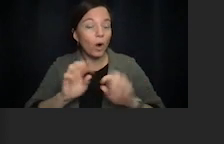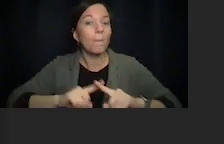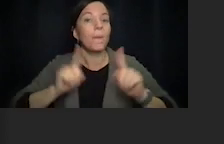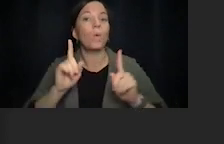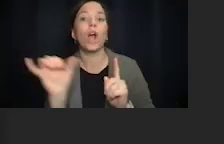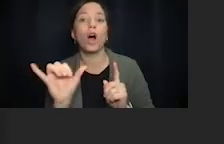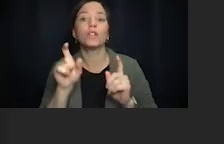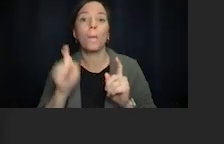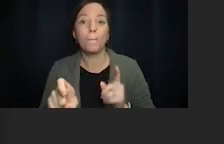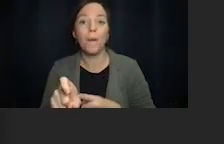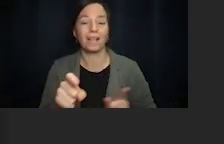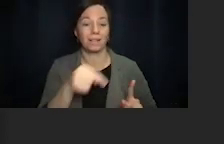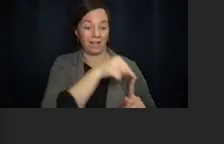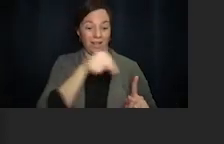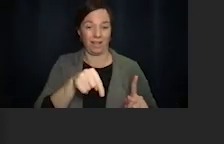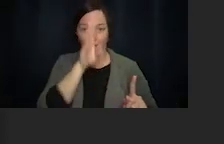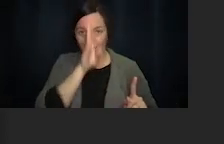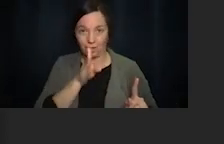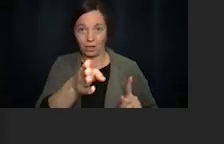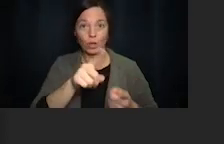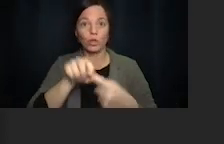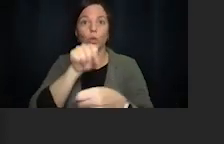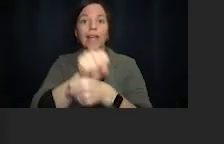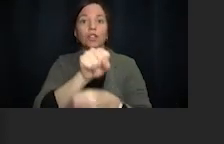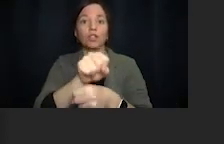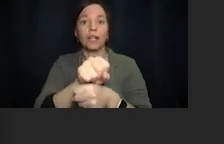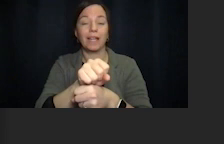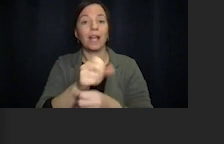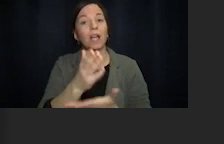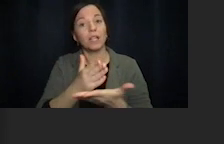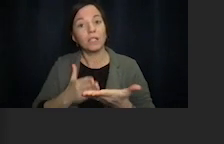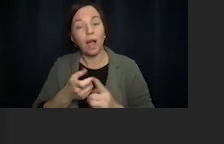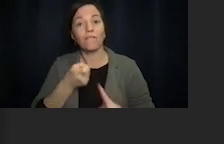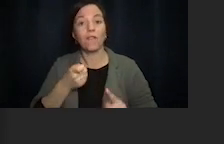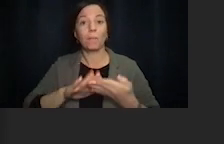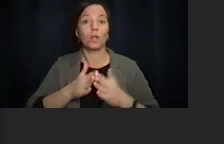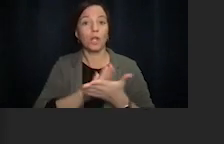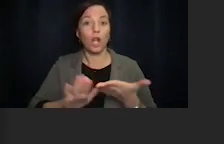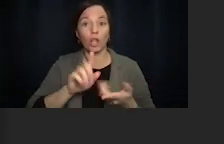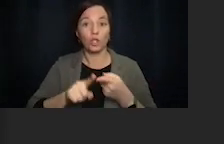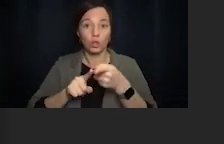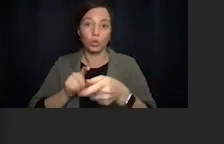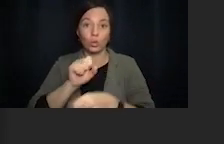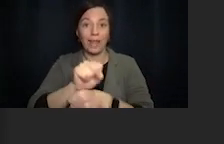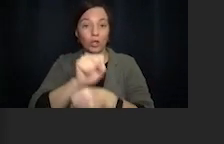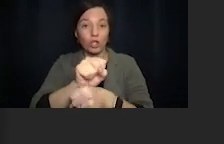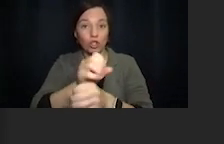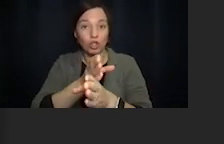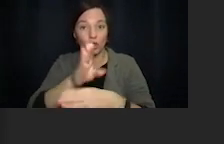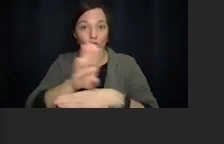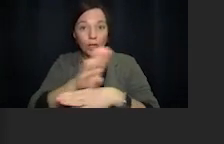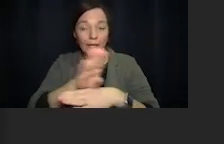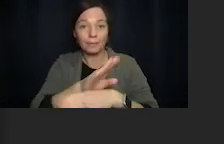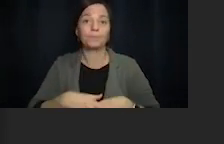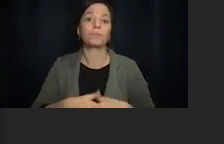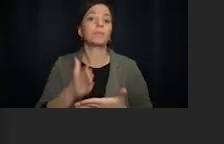create pathways to industry. And some of those pathways will go directly from the community college into industry. Some of those pathways will go from the community